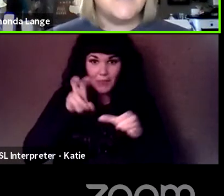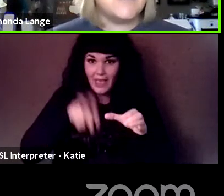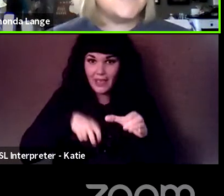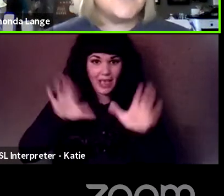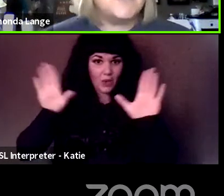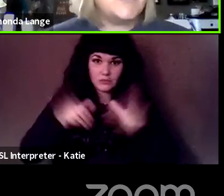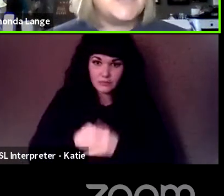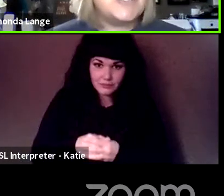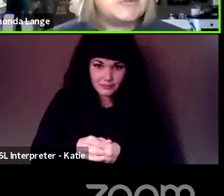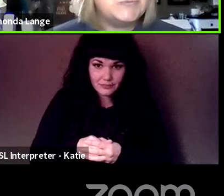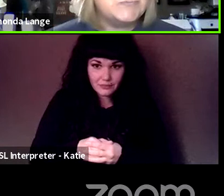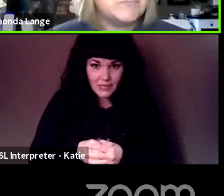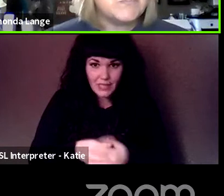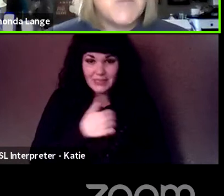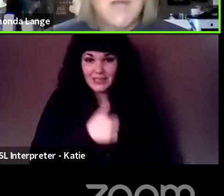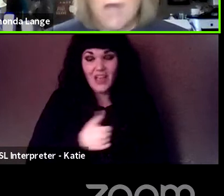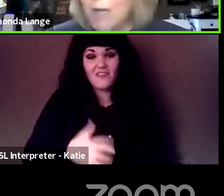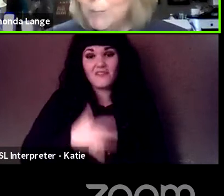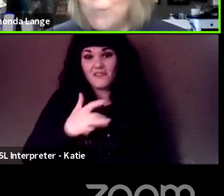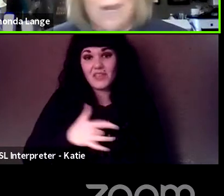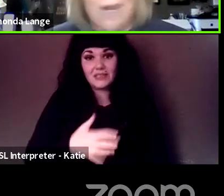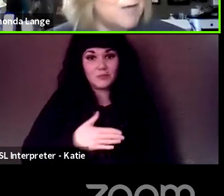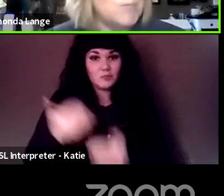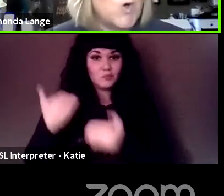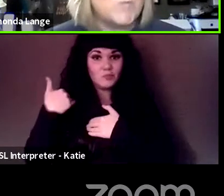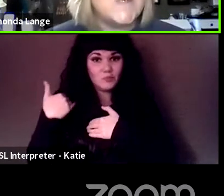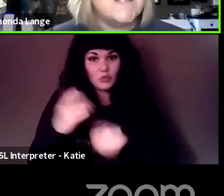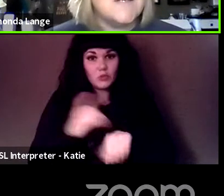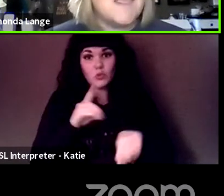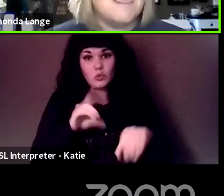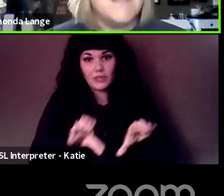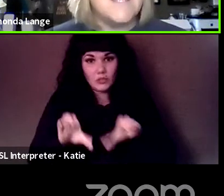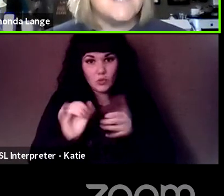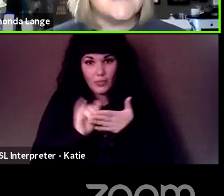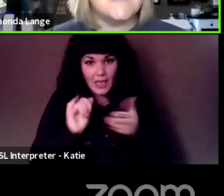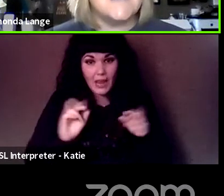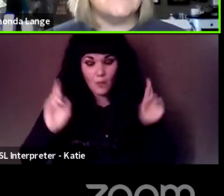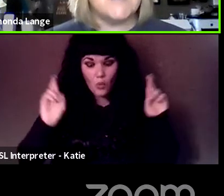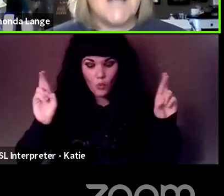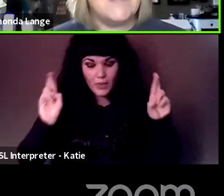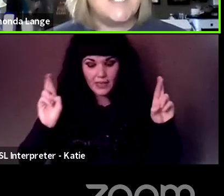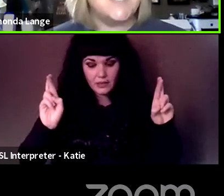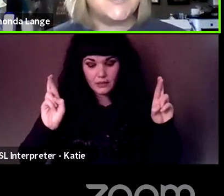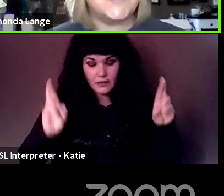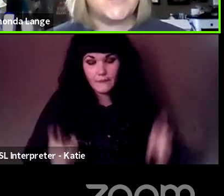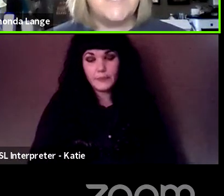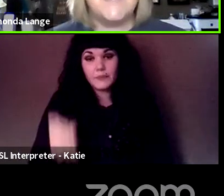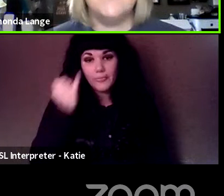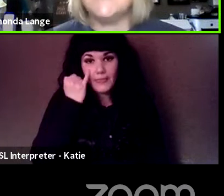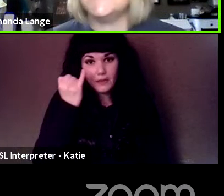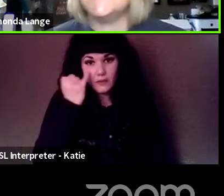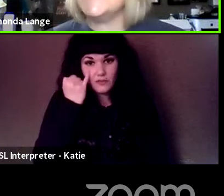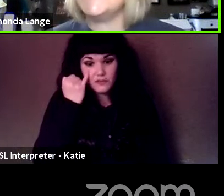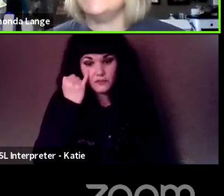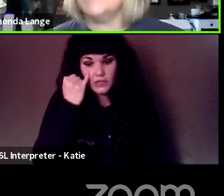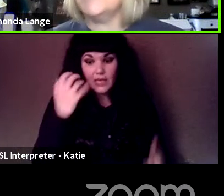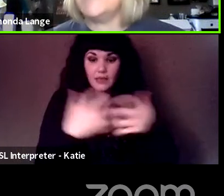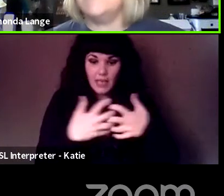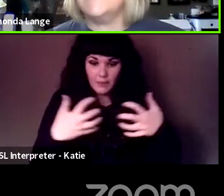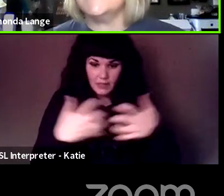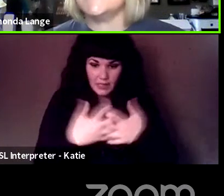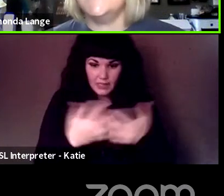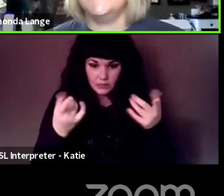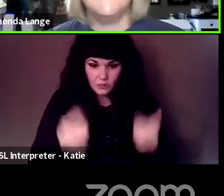I feel it's a duty to do. I am hoping that if accommodations were made, we did receive